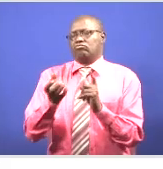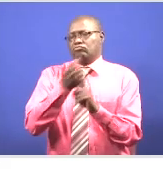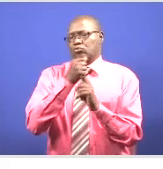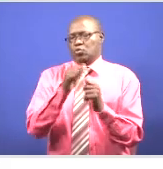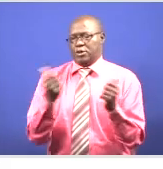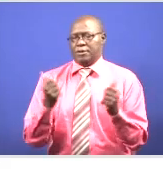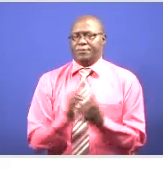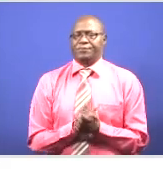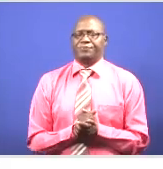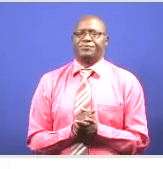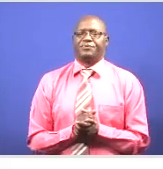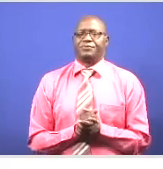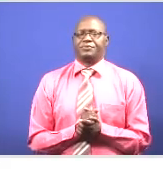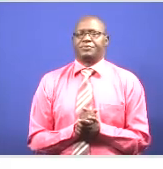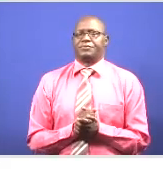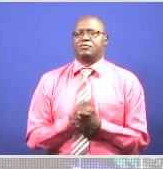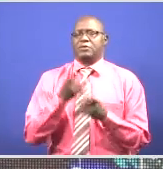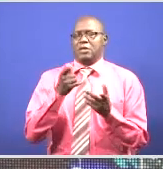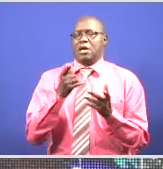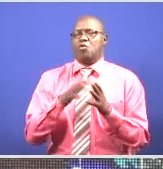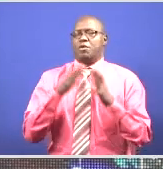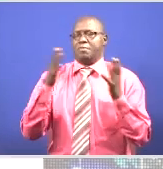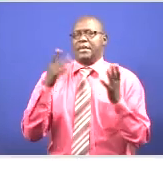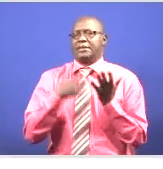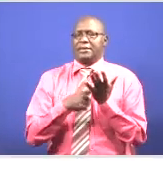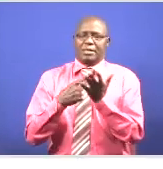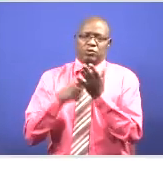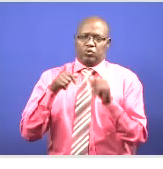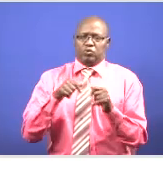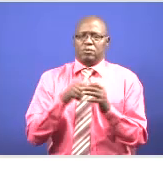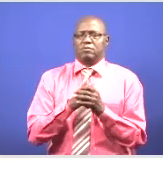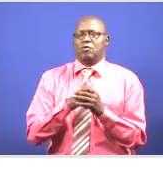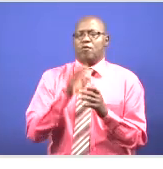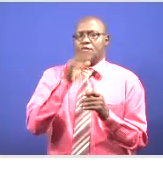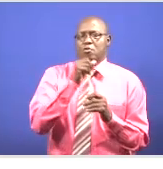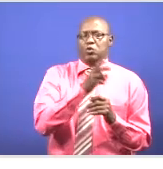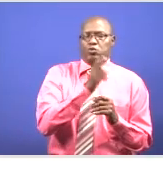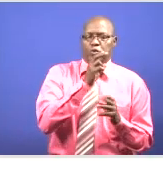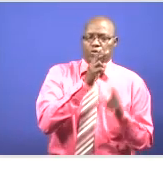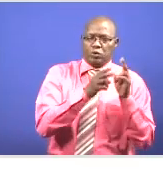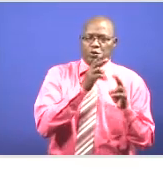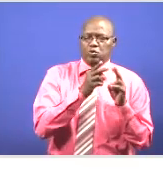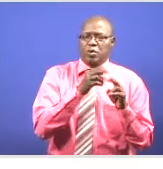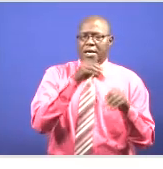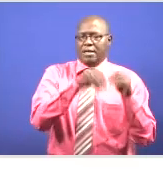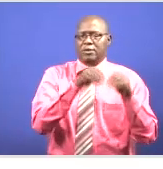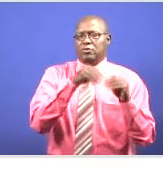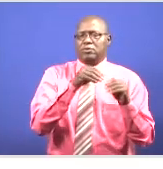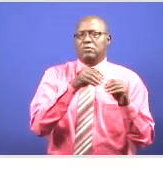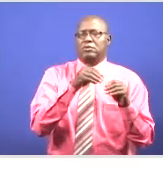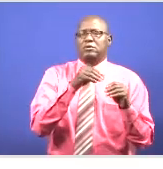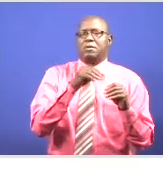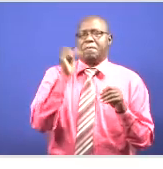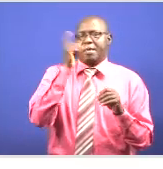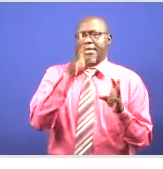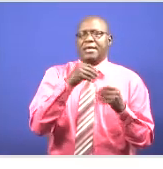Now to our main discussion for tonight. In the run-up to the August 2022 elections, President William Ruto gave a number of promises